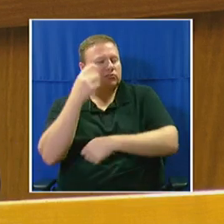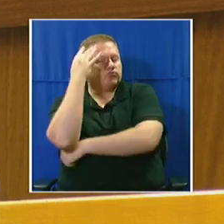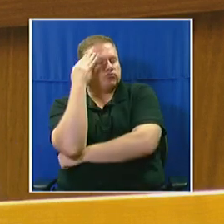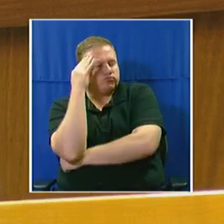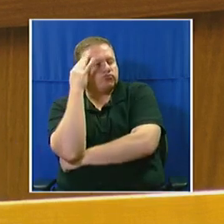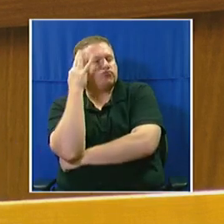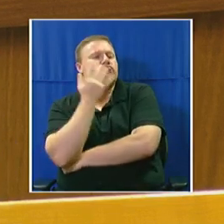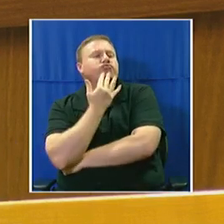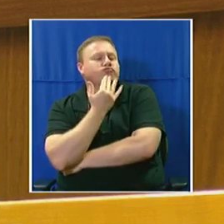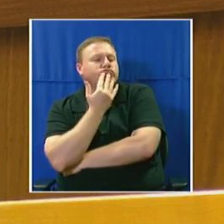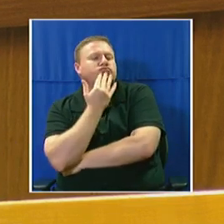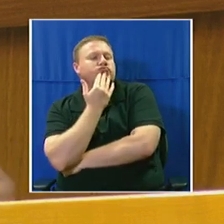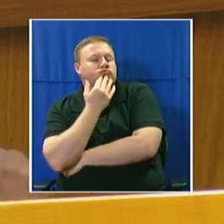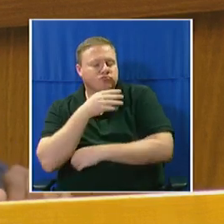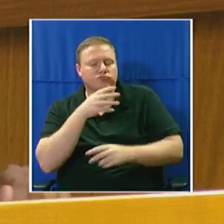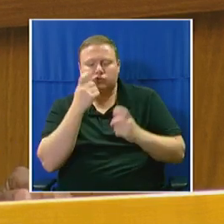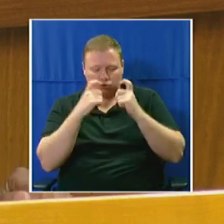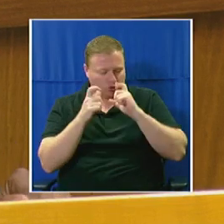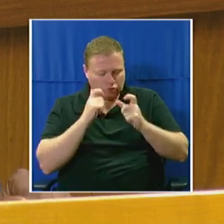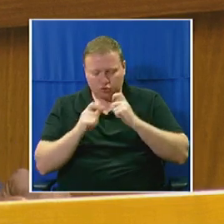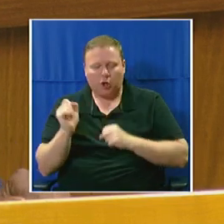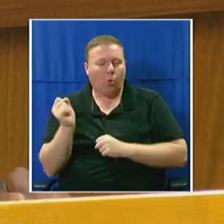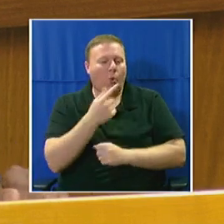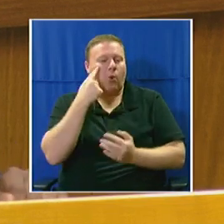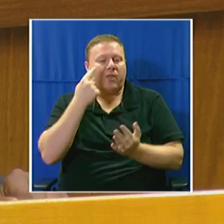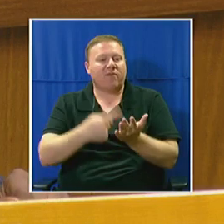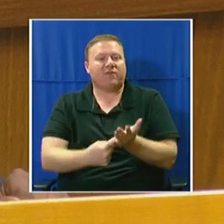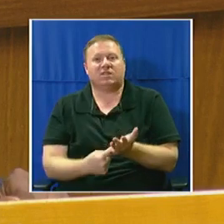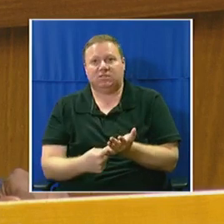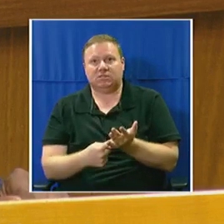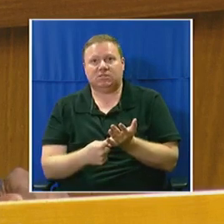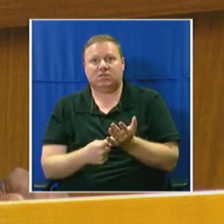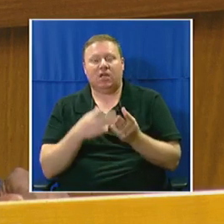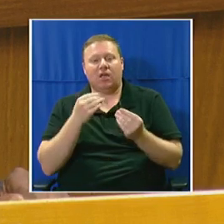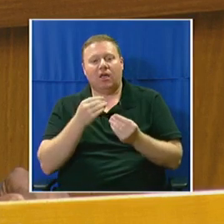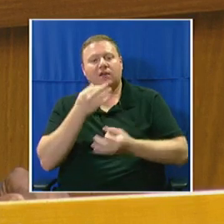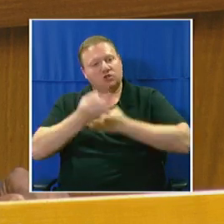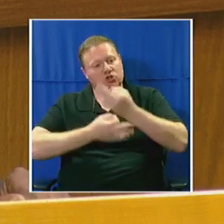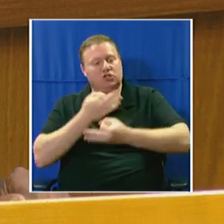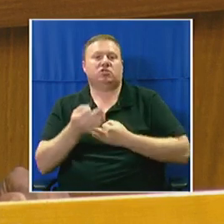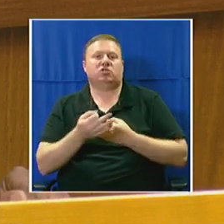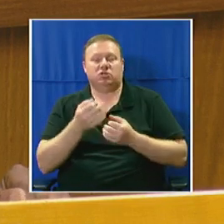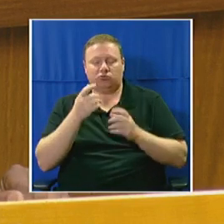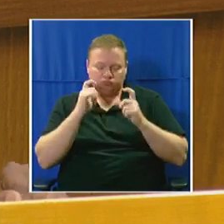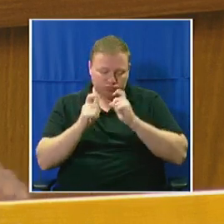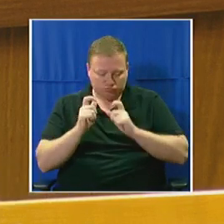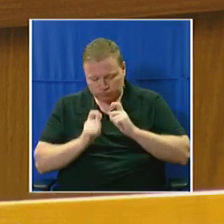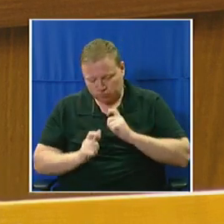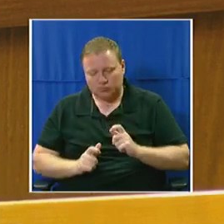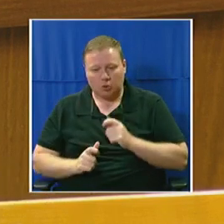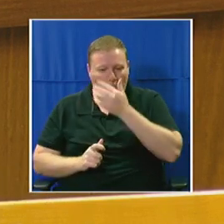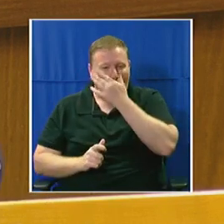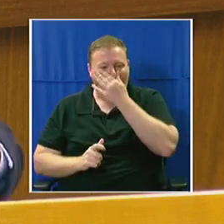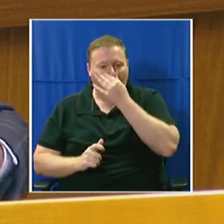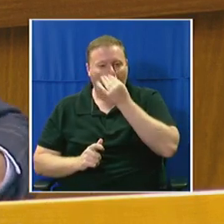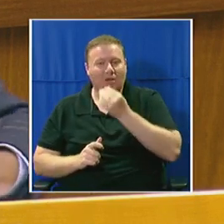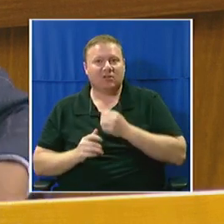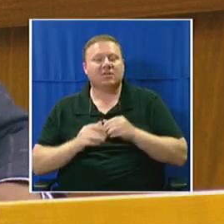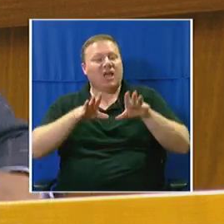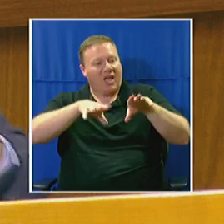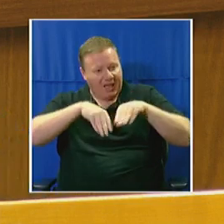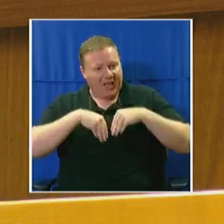findings and recommendations contained in the inquiry report the two Advocates did so the president